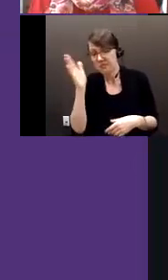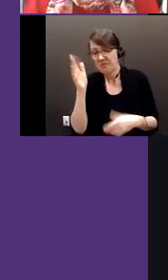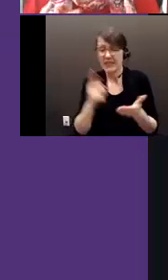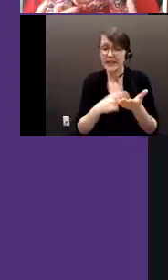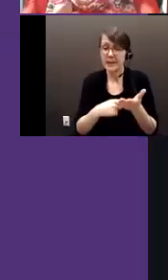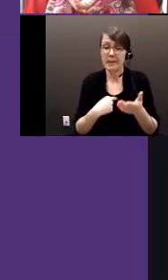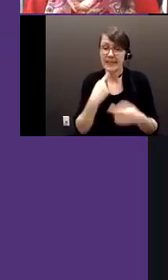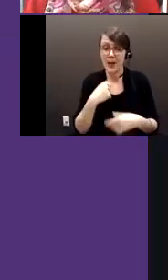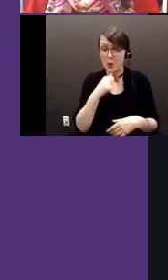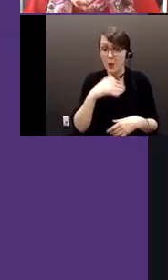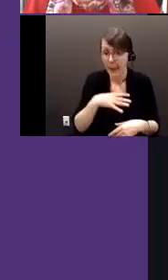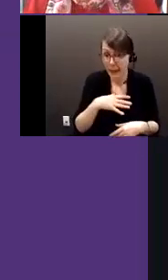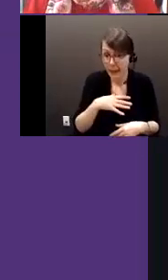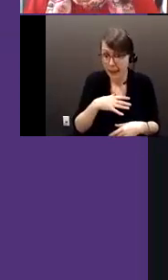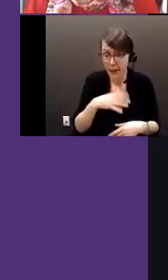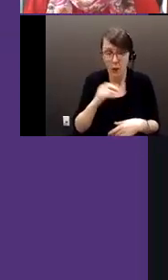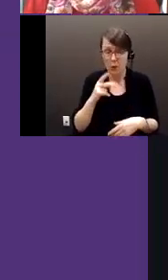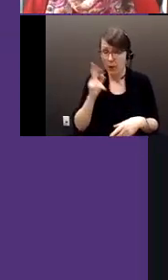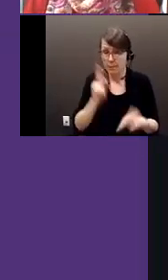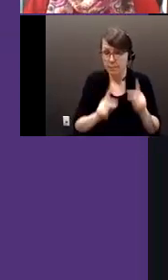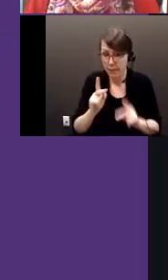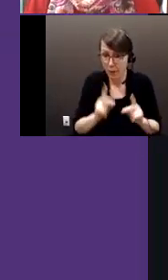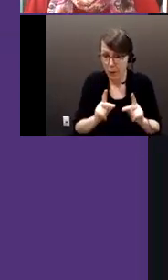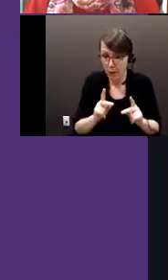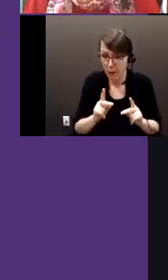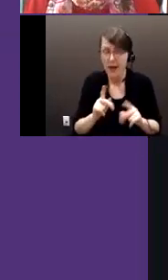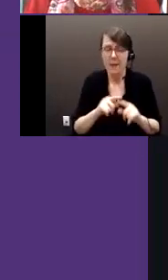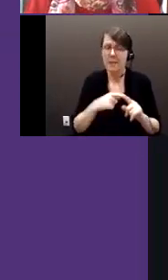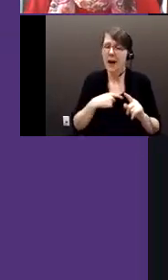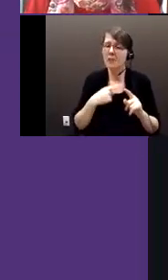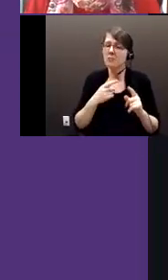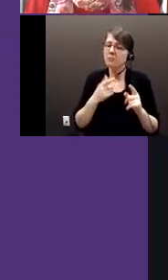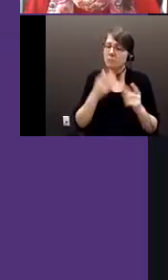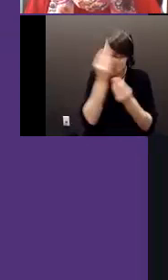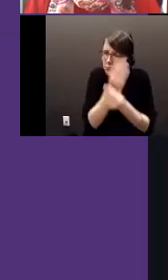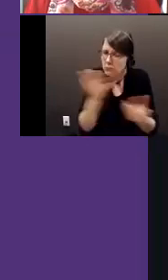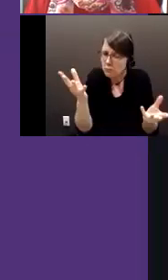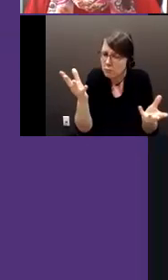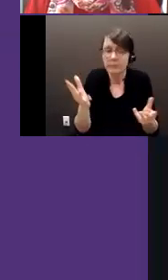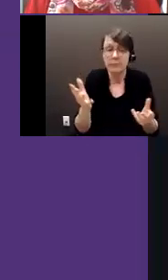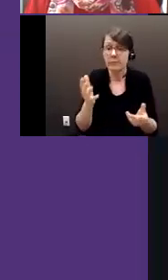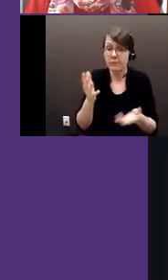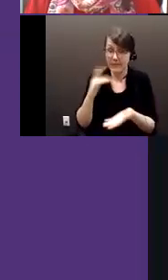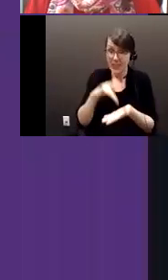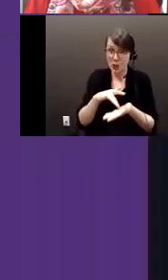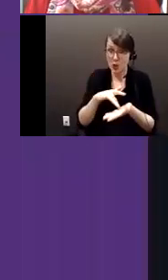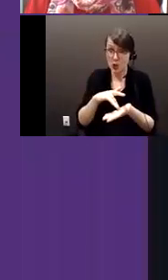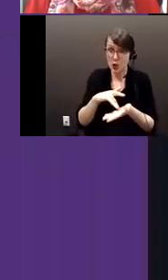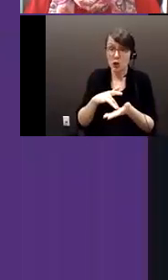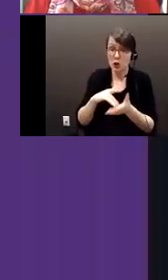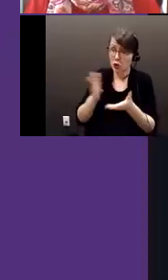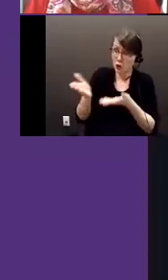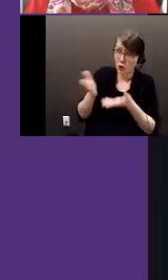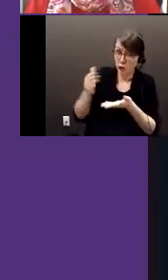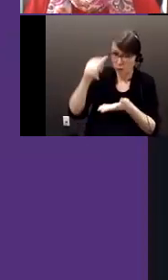interchangeably, I do need to share that at the center, we are only able to provide services to women or